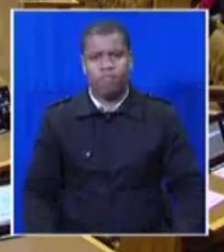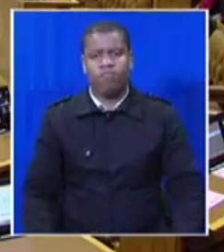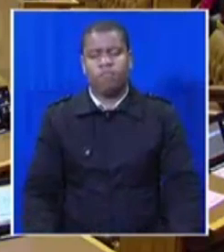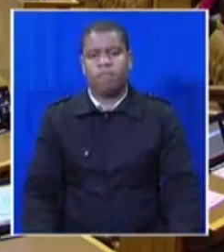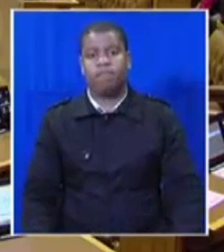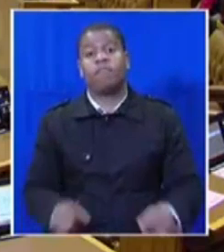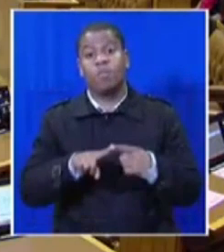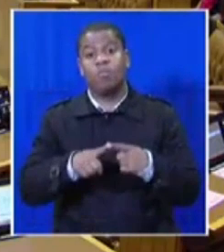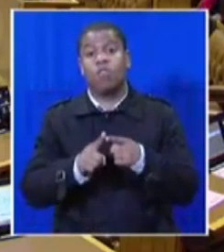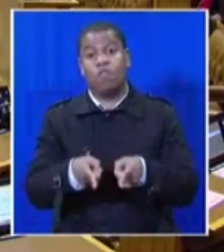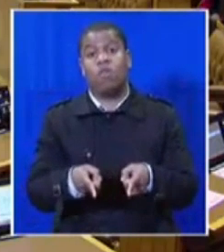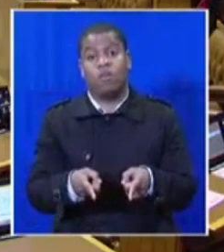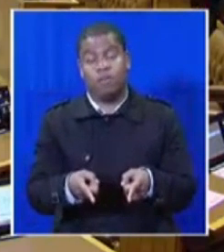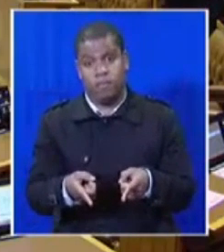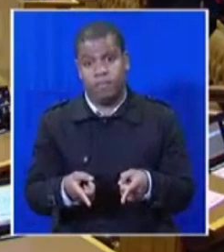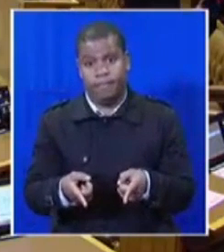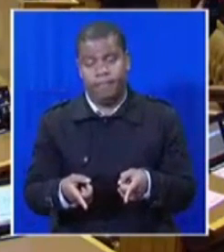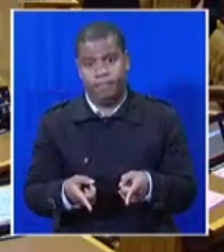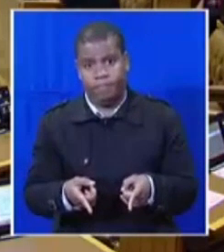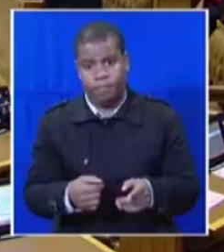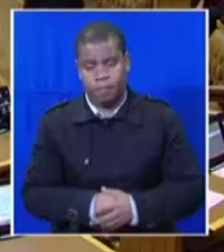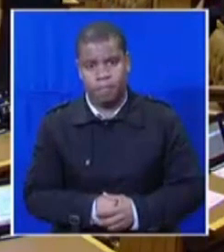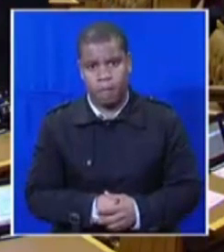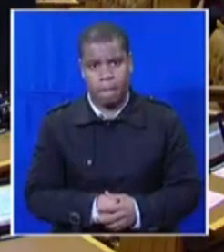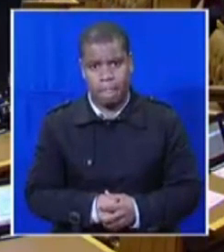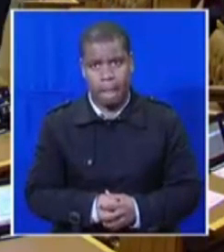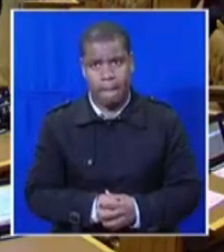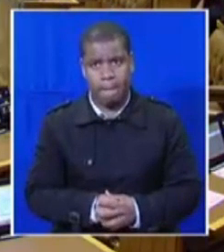Point of order, Chair. Point of order, Chair.